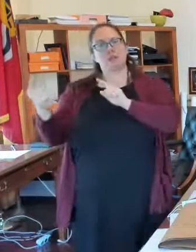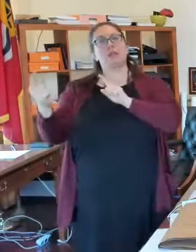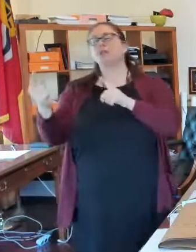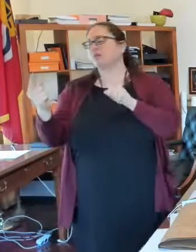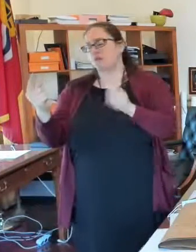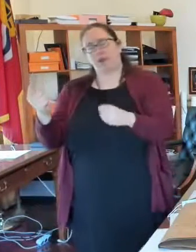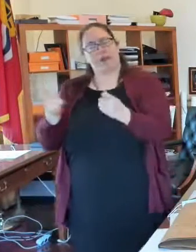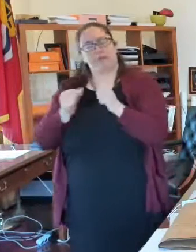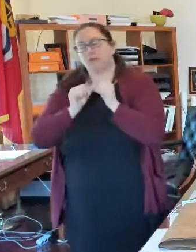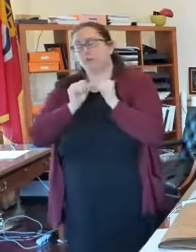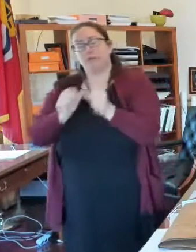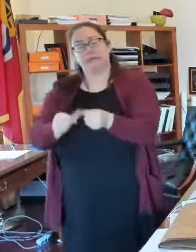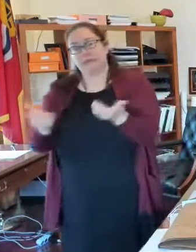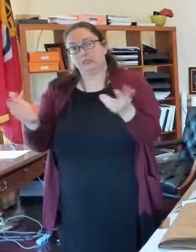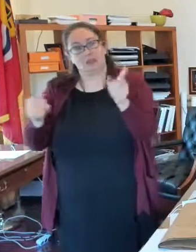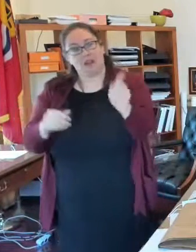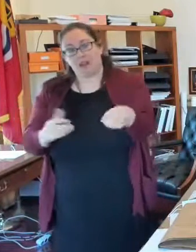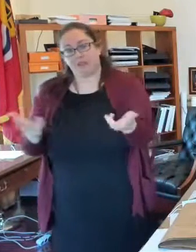that.